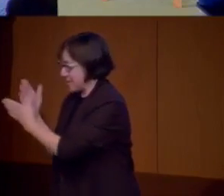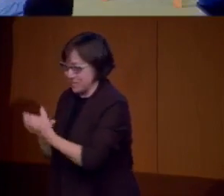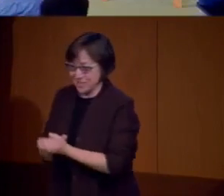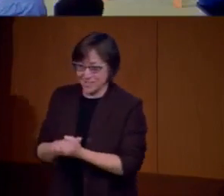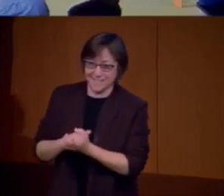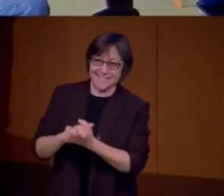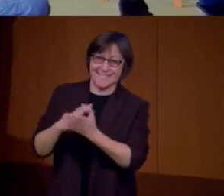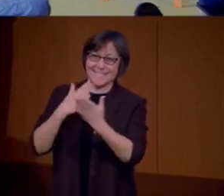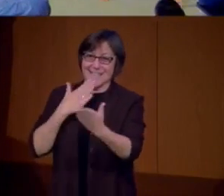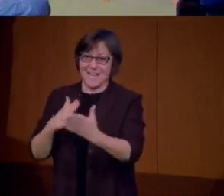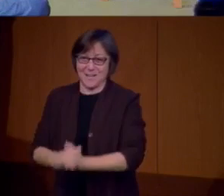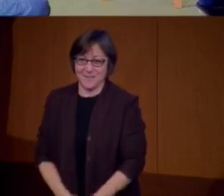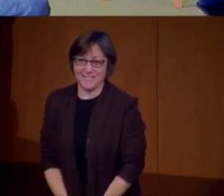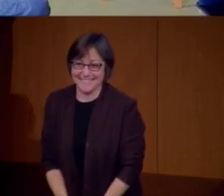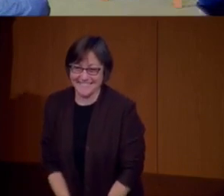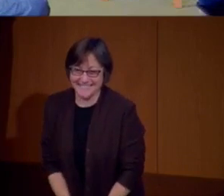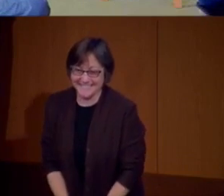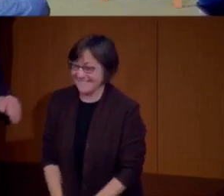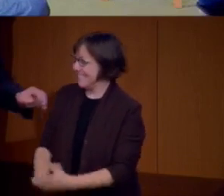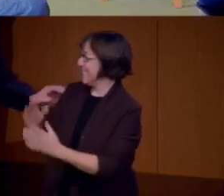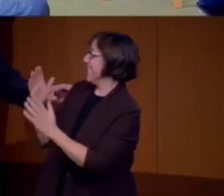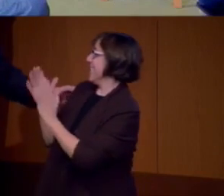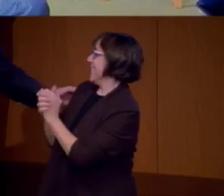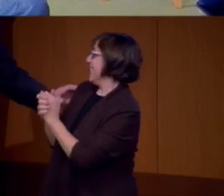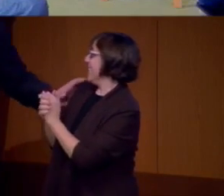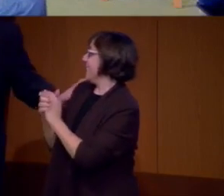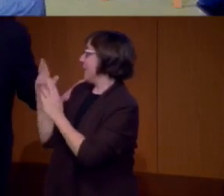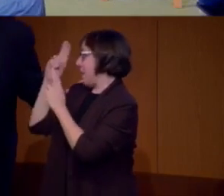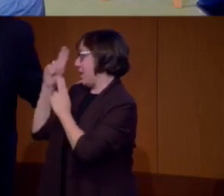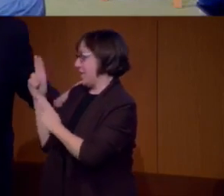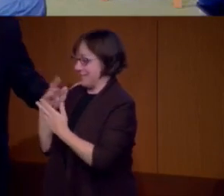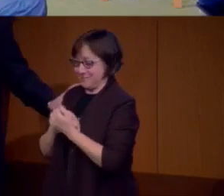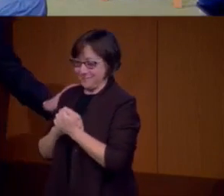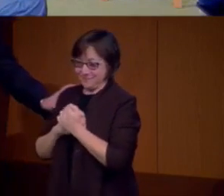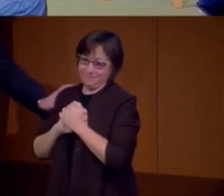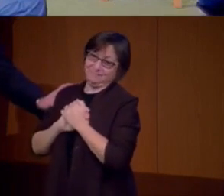Thank you very much.